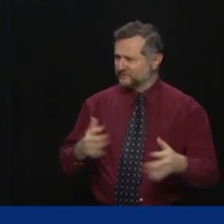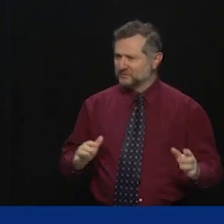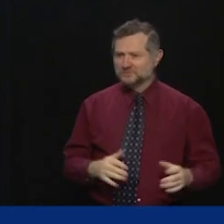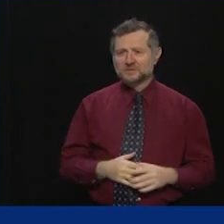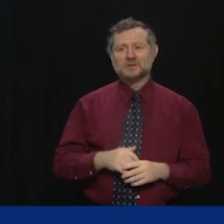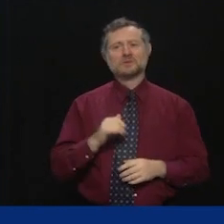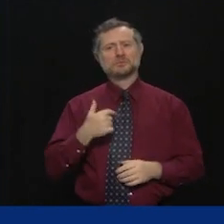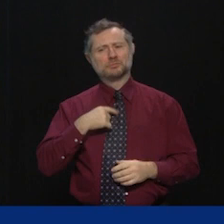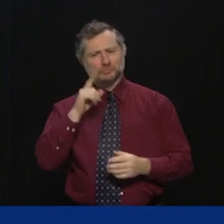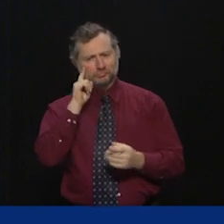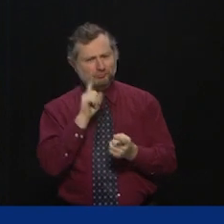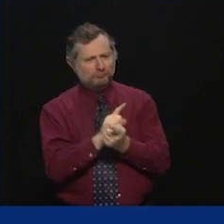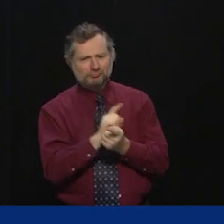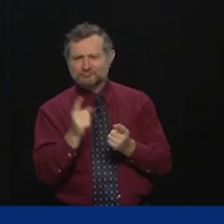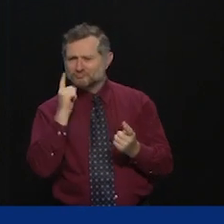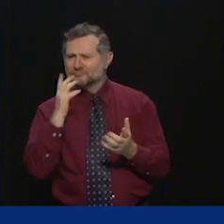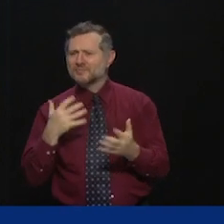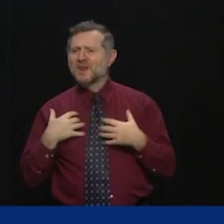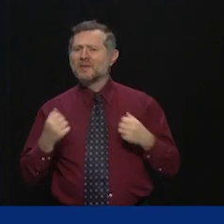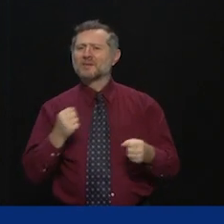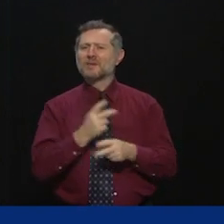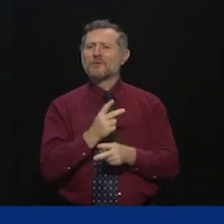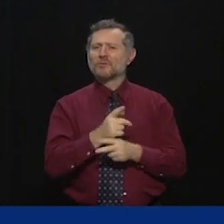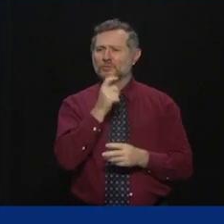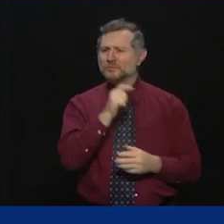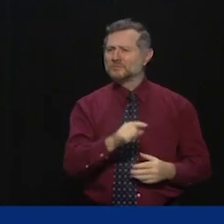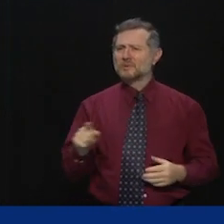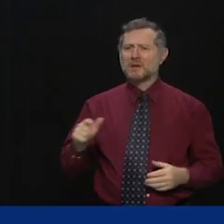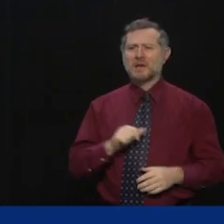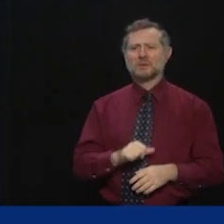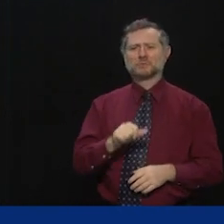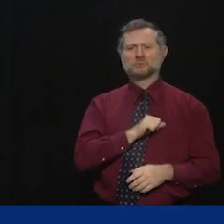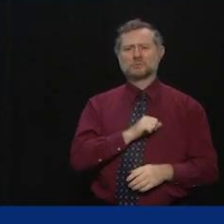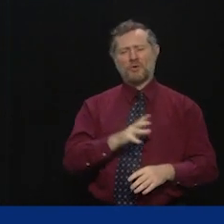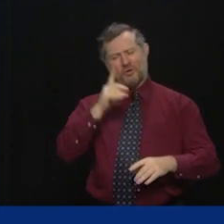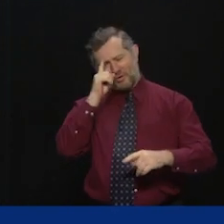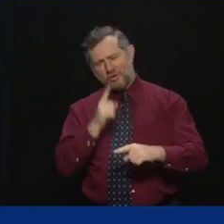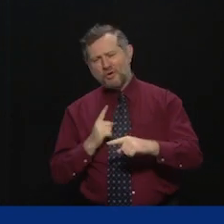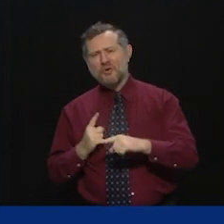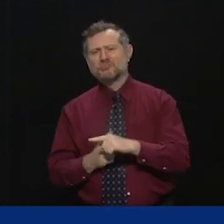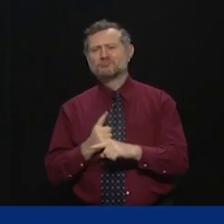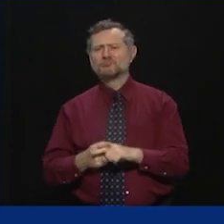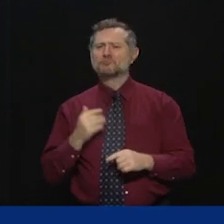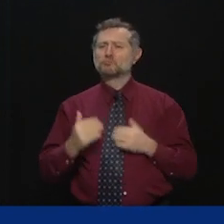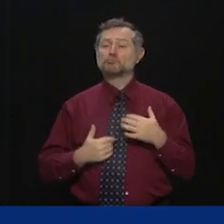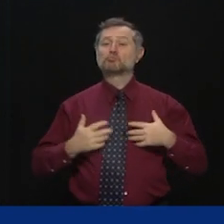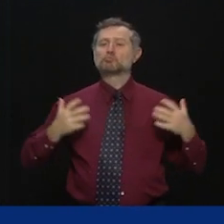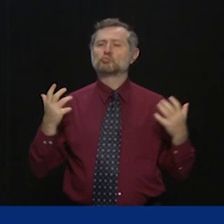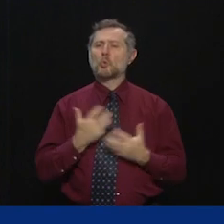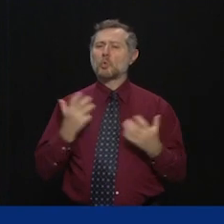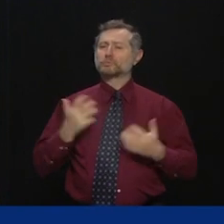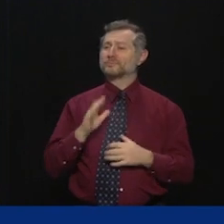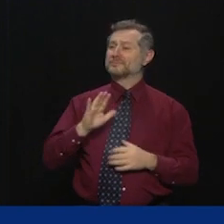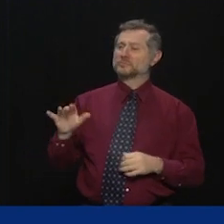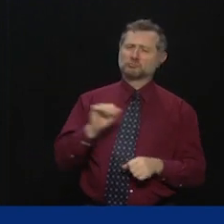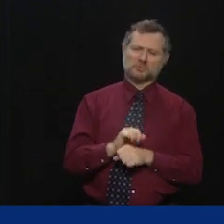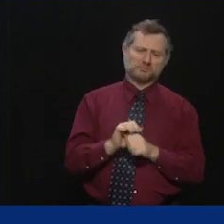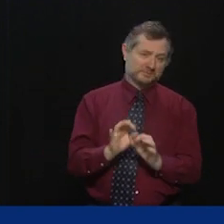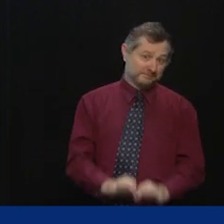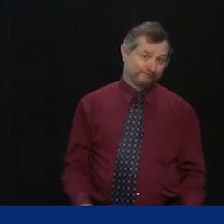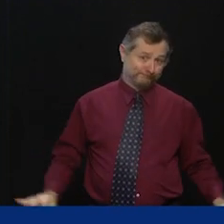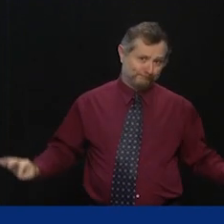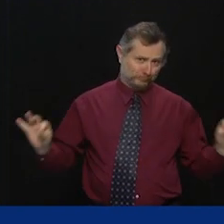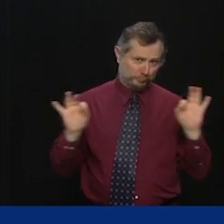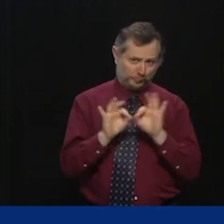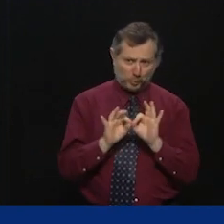these healthcare workers, and they've got such a positive attitude. They know they're doing the most important work of their careers, their lifetime. And I've told many of